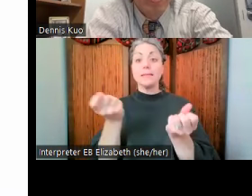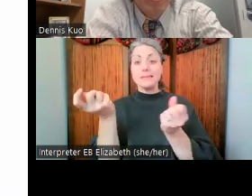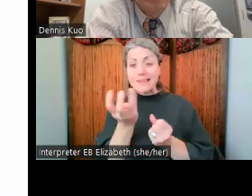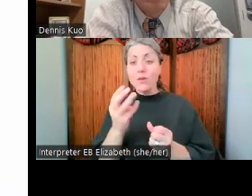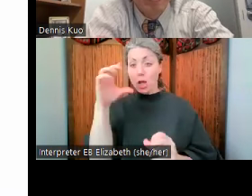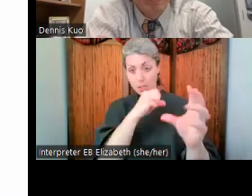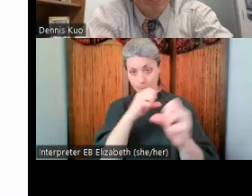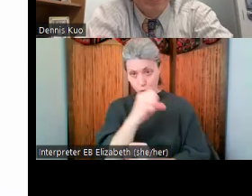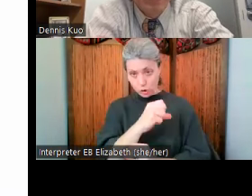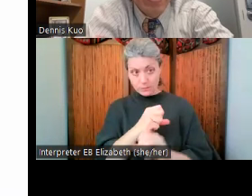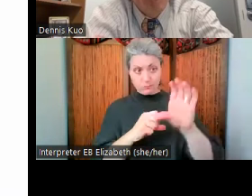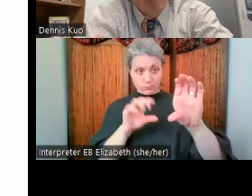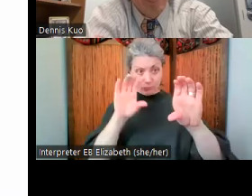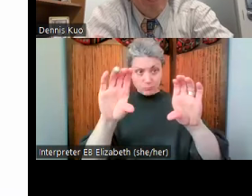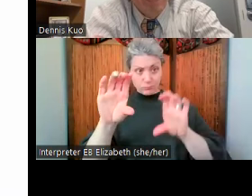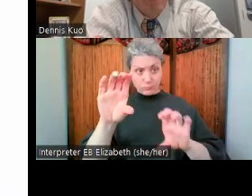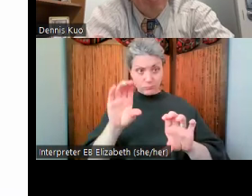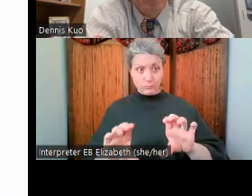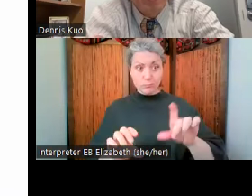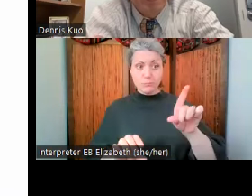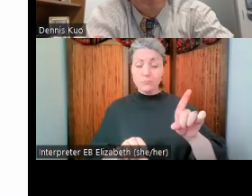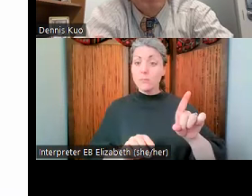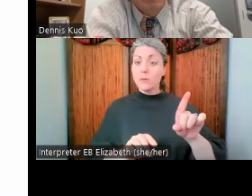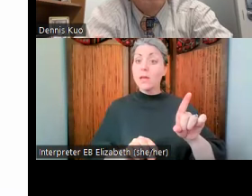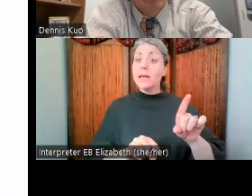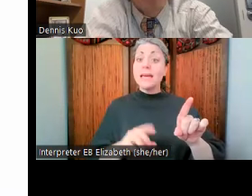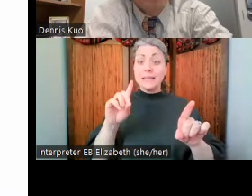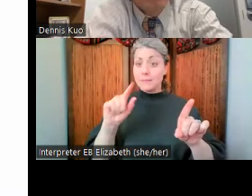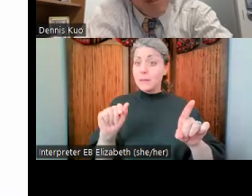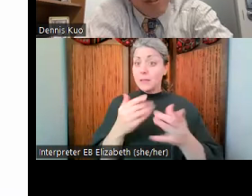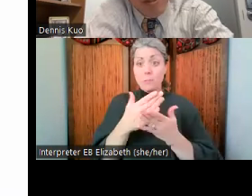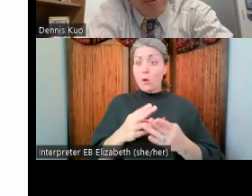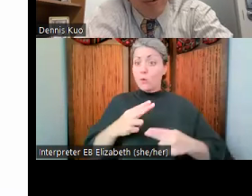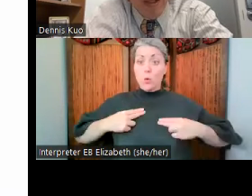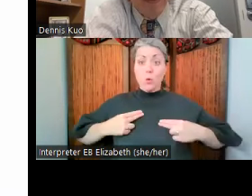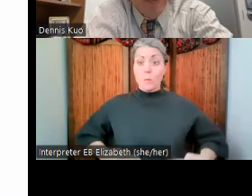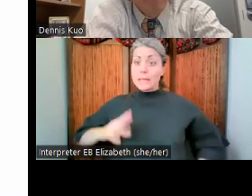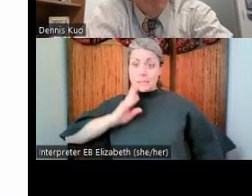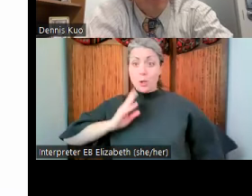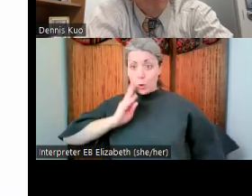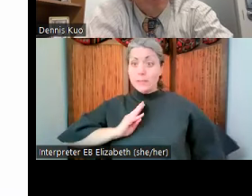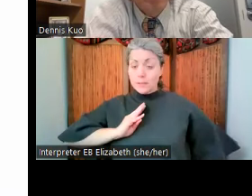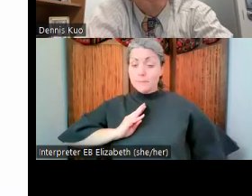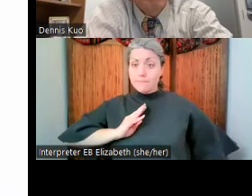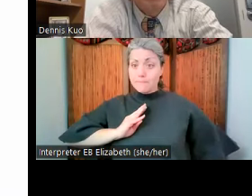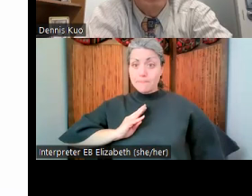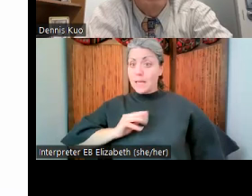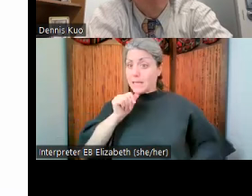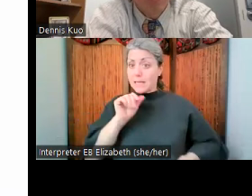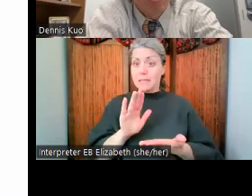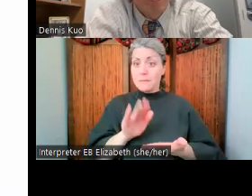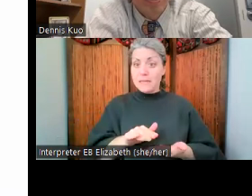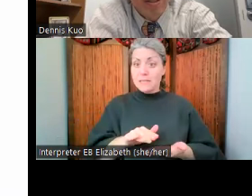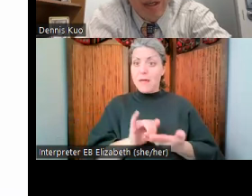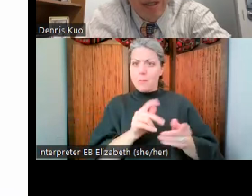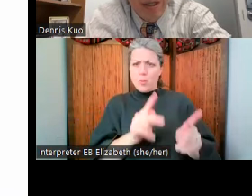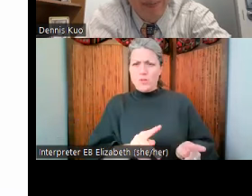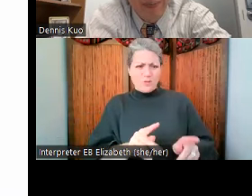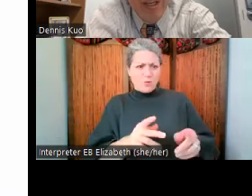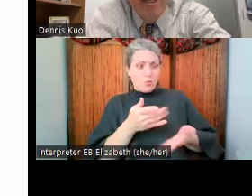corner, disability is a natural part of the human experience and in no way diminishes the right of individuals to participate in or contribute